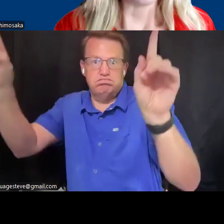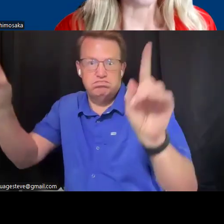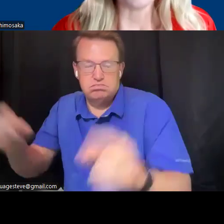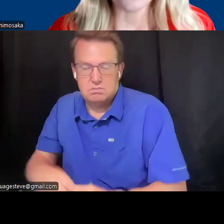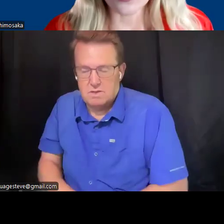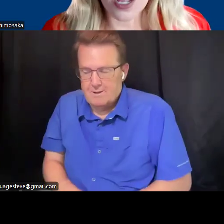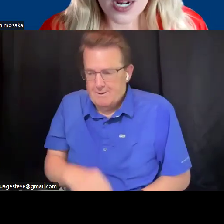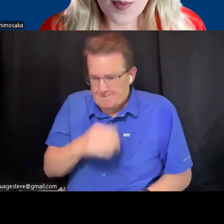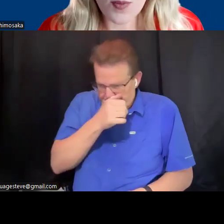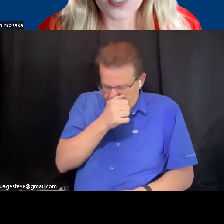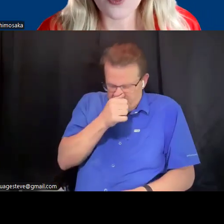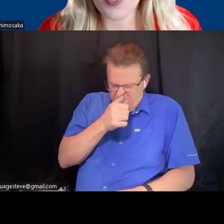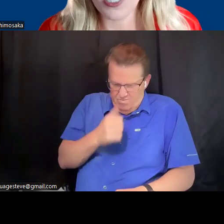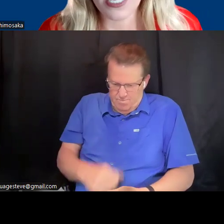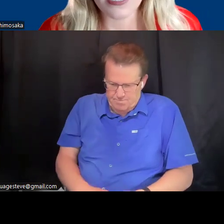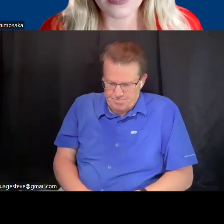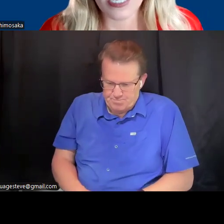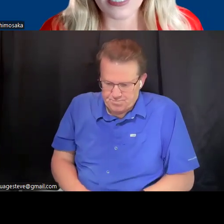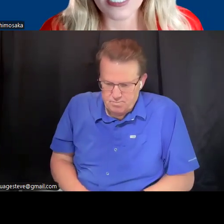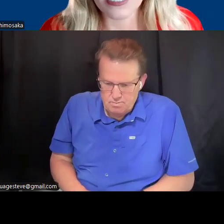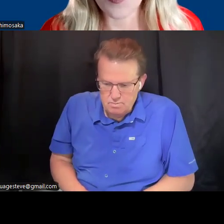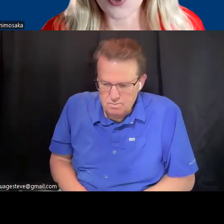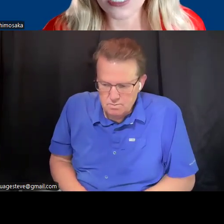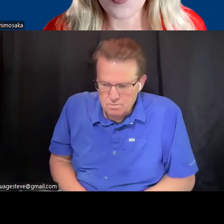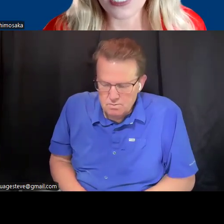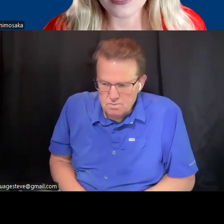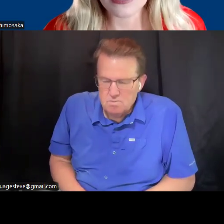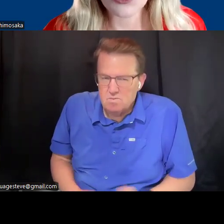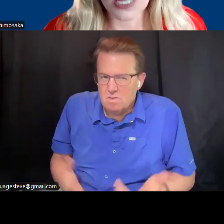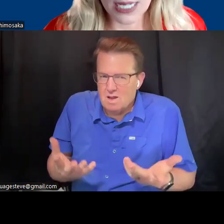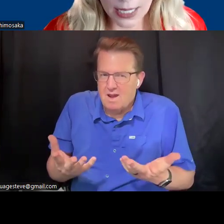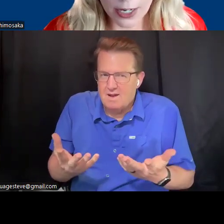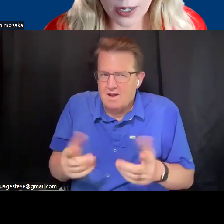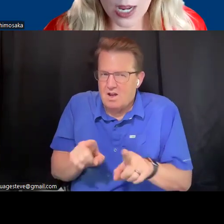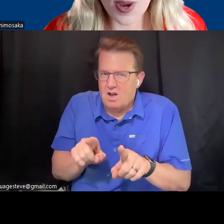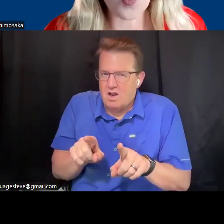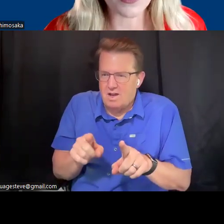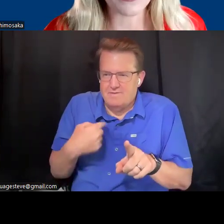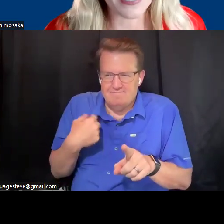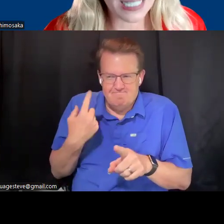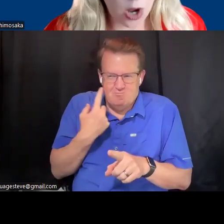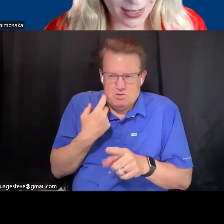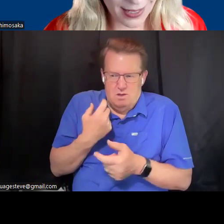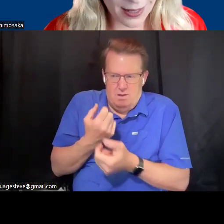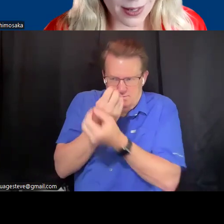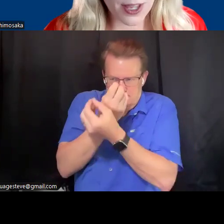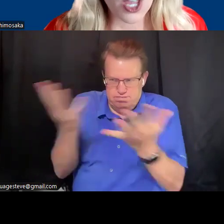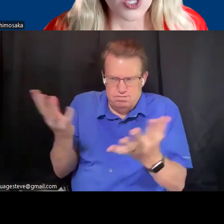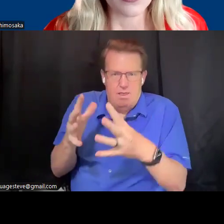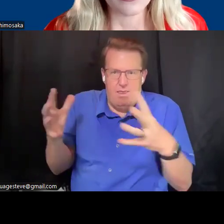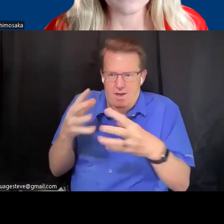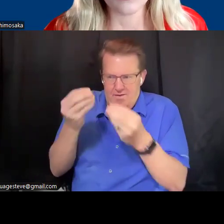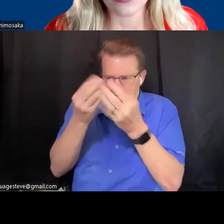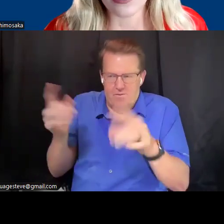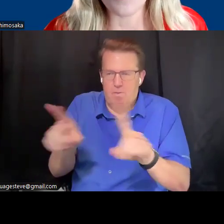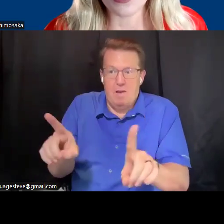I have shared a lot about what the formula is. I think it's important to be equally clear about what it is not.